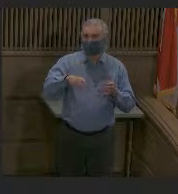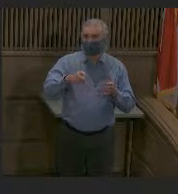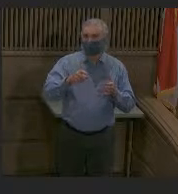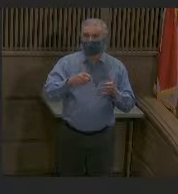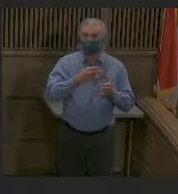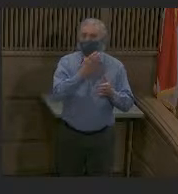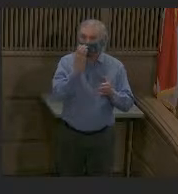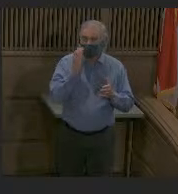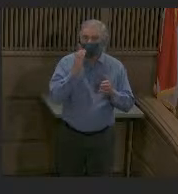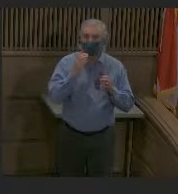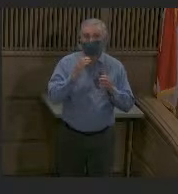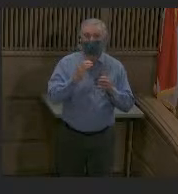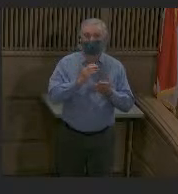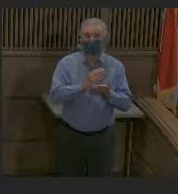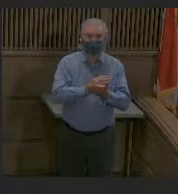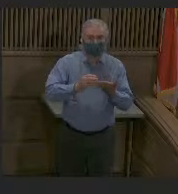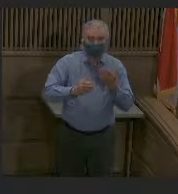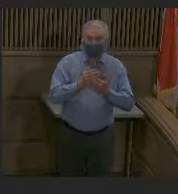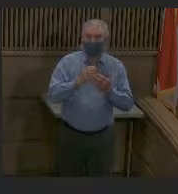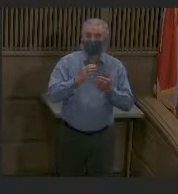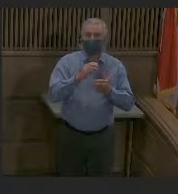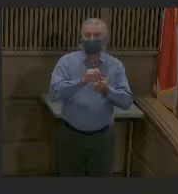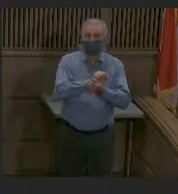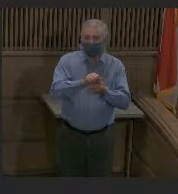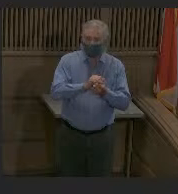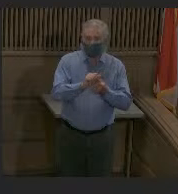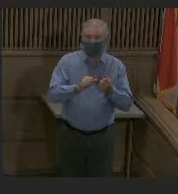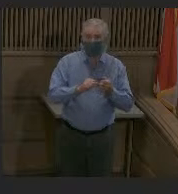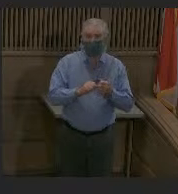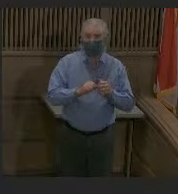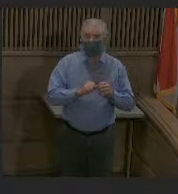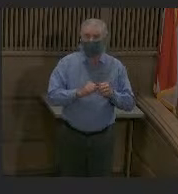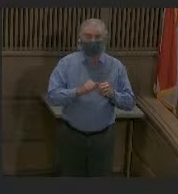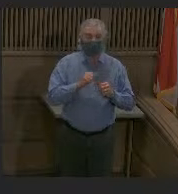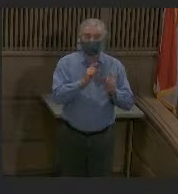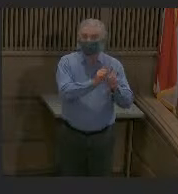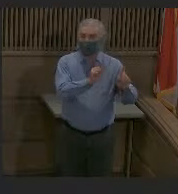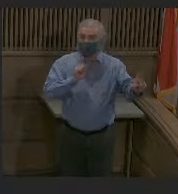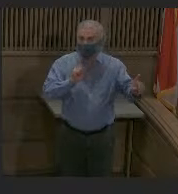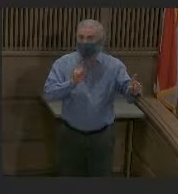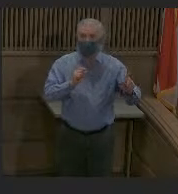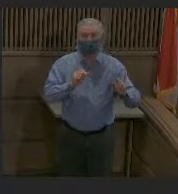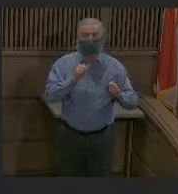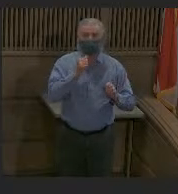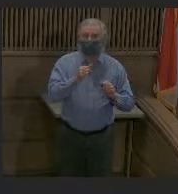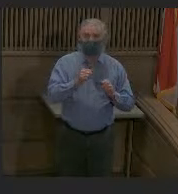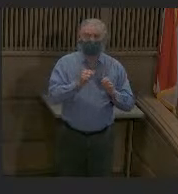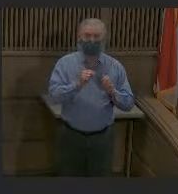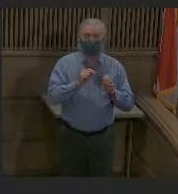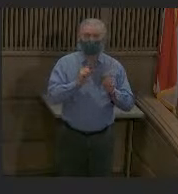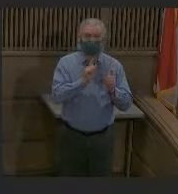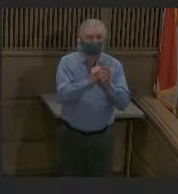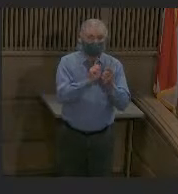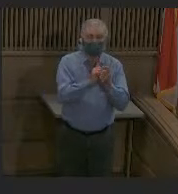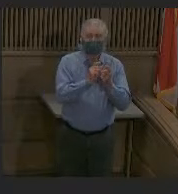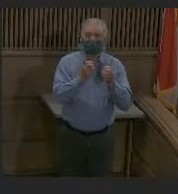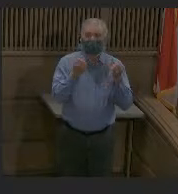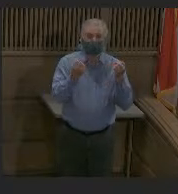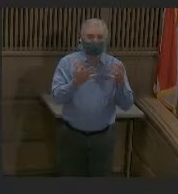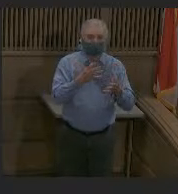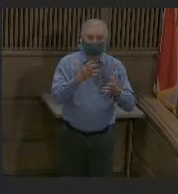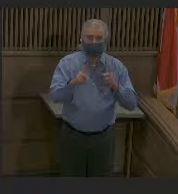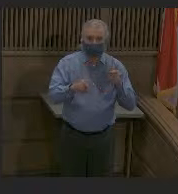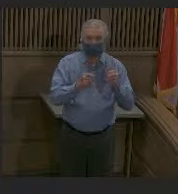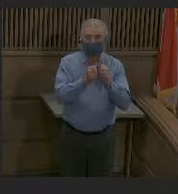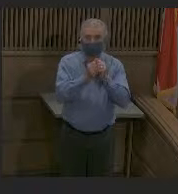masks, keep things clean, make sure that you aren't having large gatherings. Let's continue to wait on the light that is at the end of the